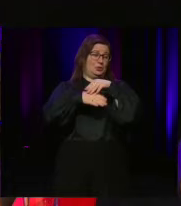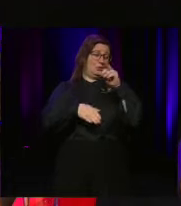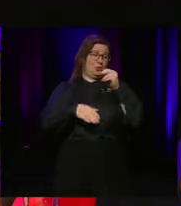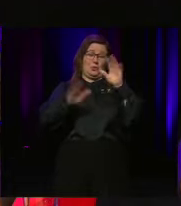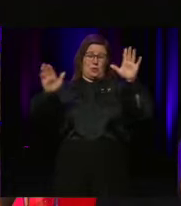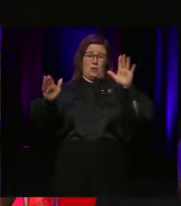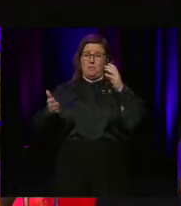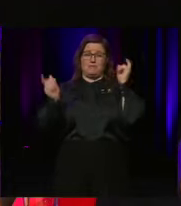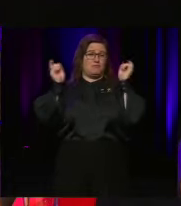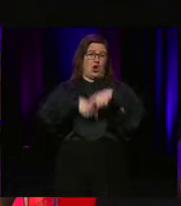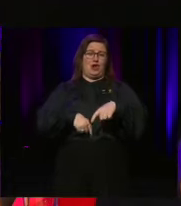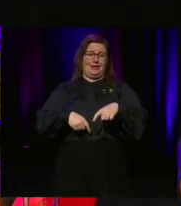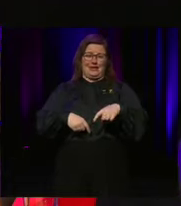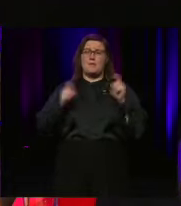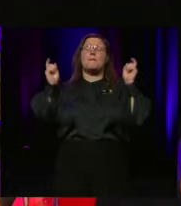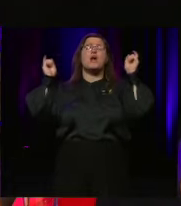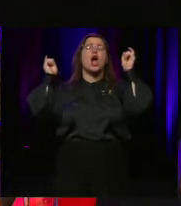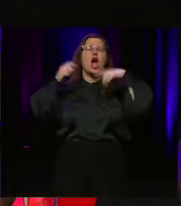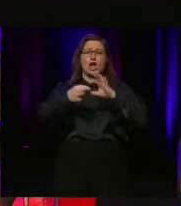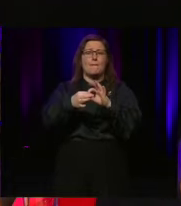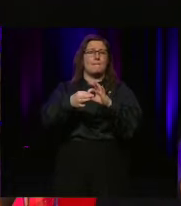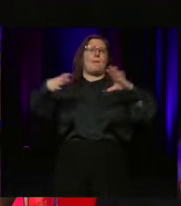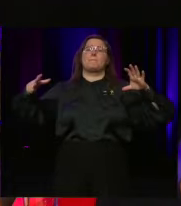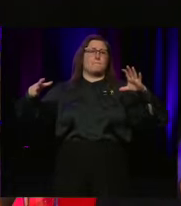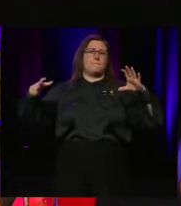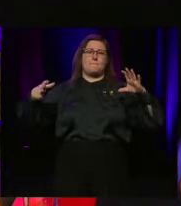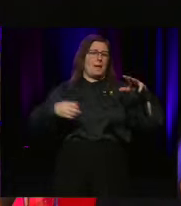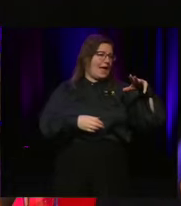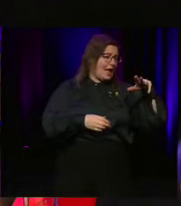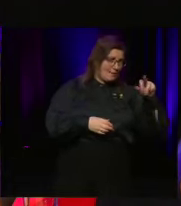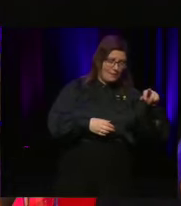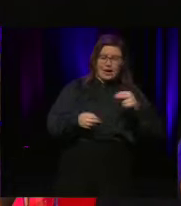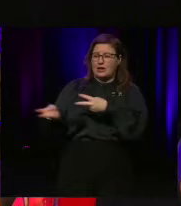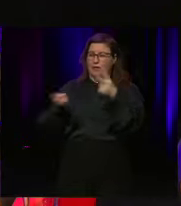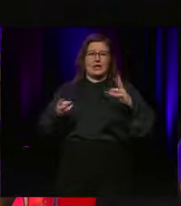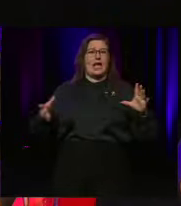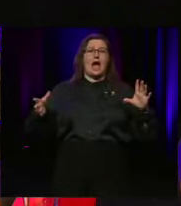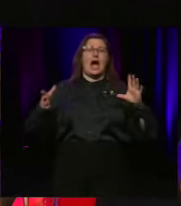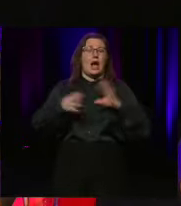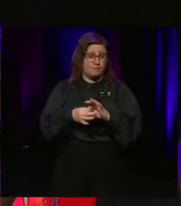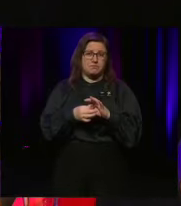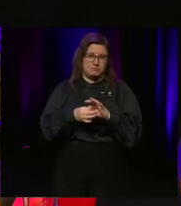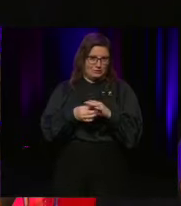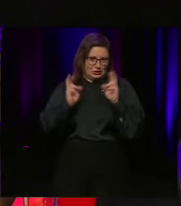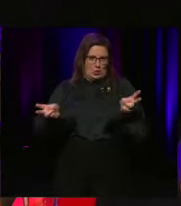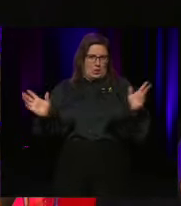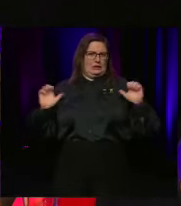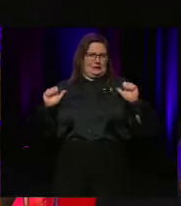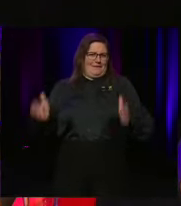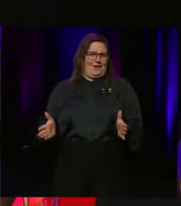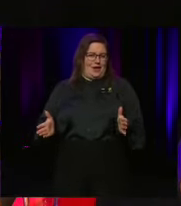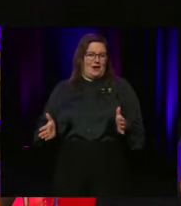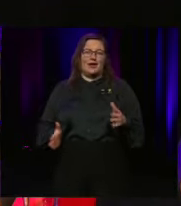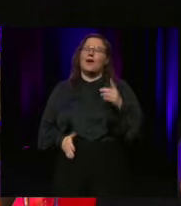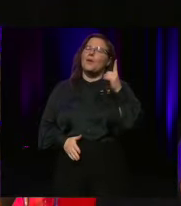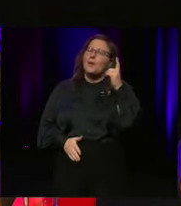Of course, you can't have human rights without democracy, and you can't have democracy without human rights. Yet there